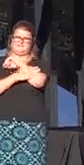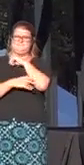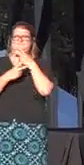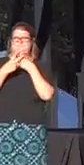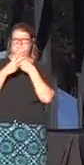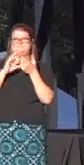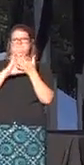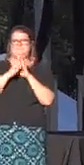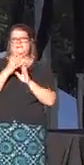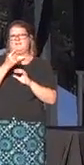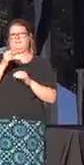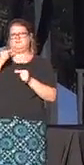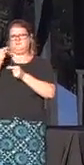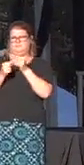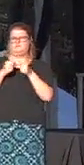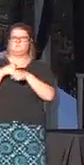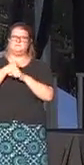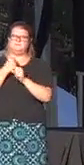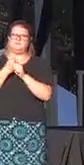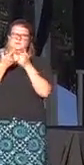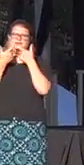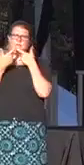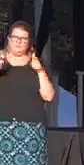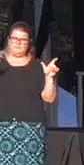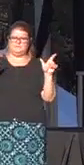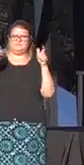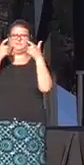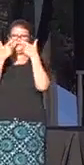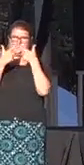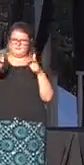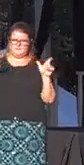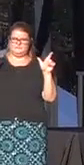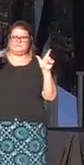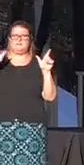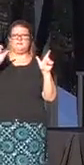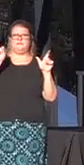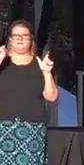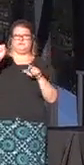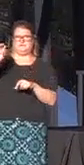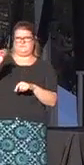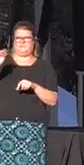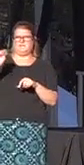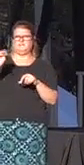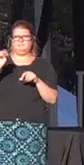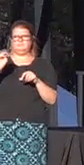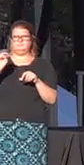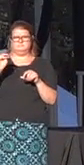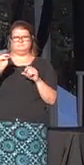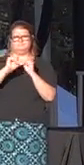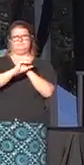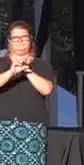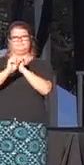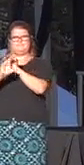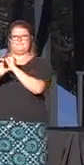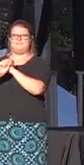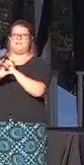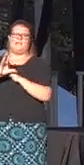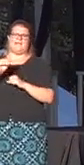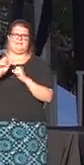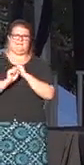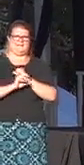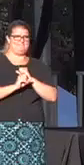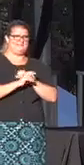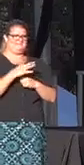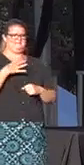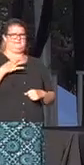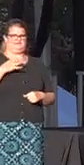Be the Generation has created a huge, huge social media presence, and the campaign's t-shirts have